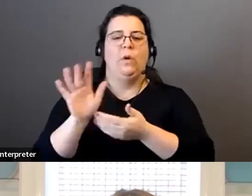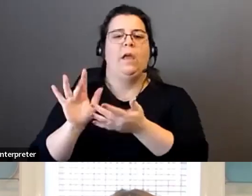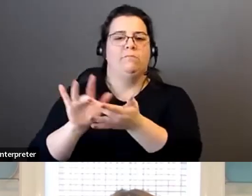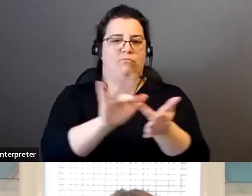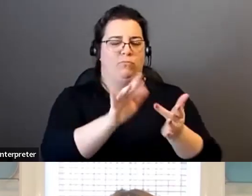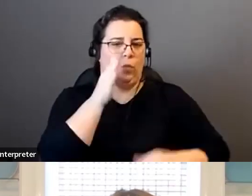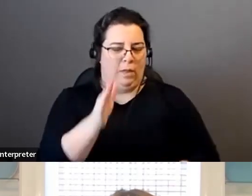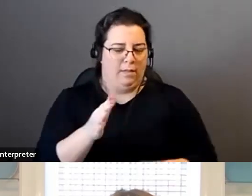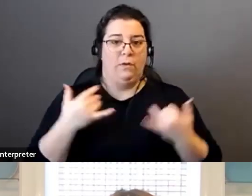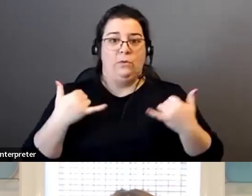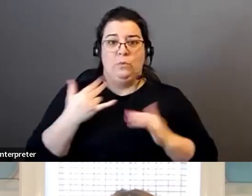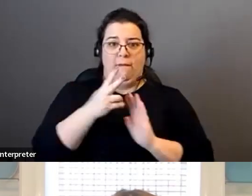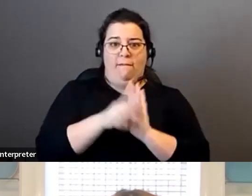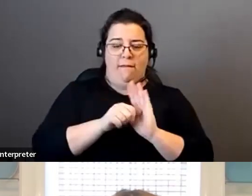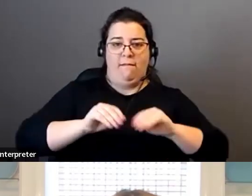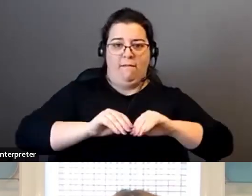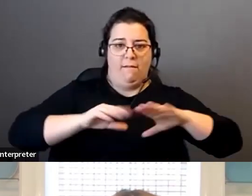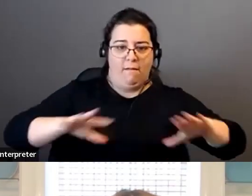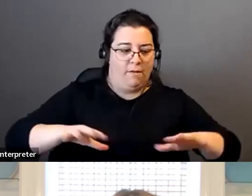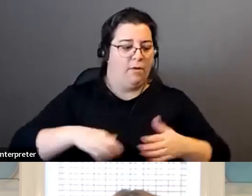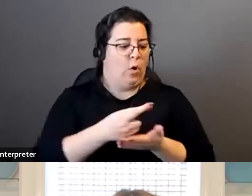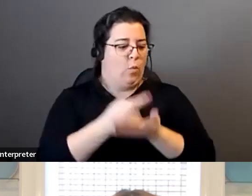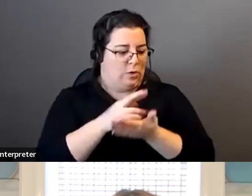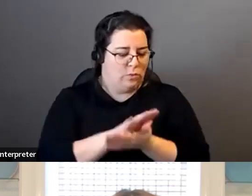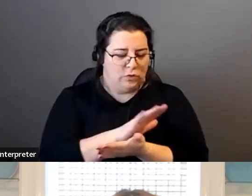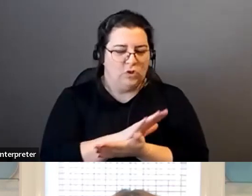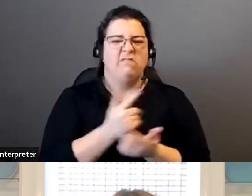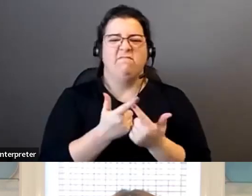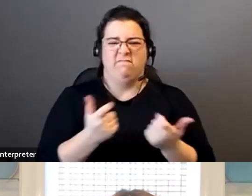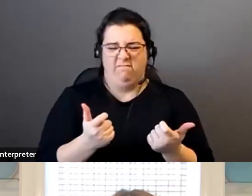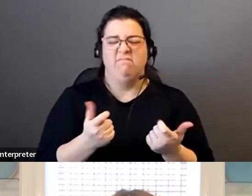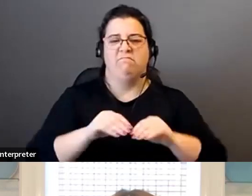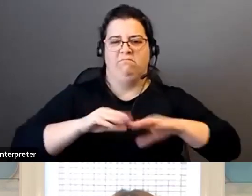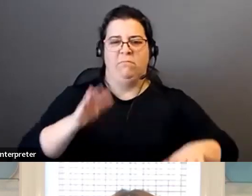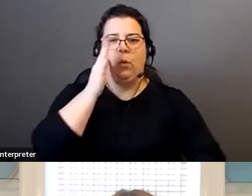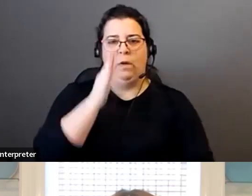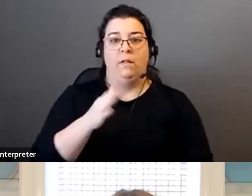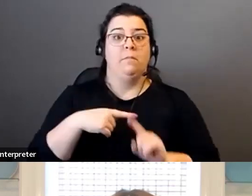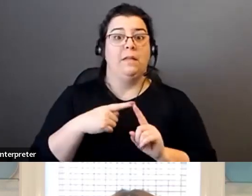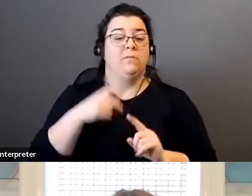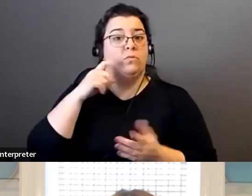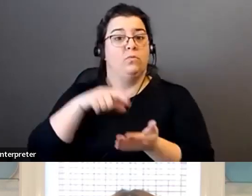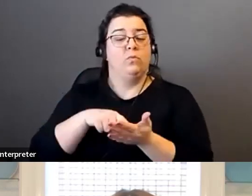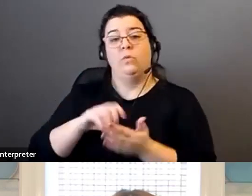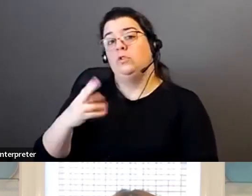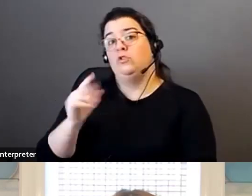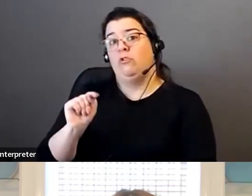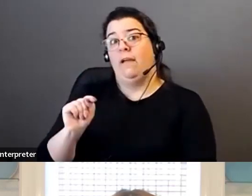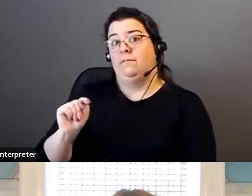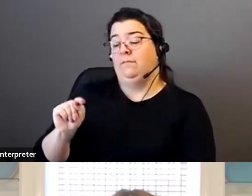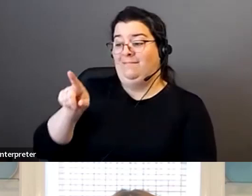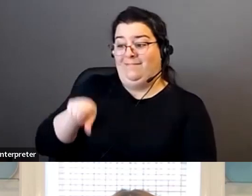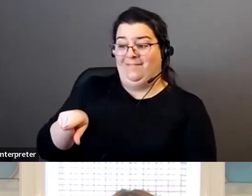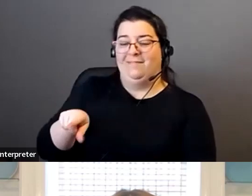and some resource sheet. Some resource sheet. I also just wanted to post a link in our chat box to our Innovation Guelph event page. We have